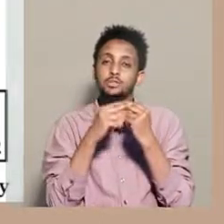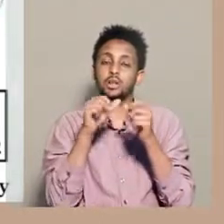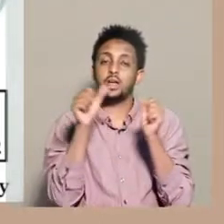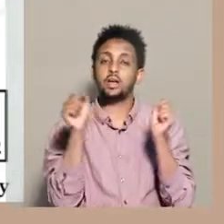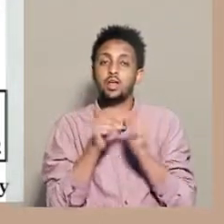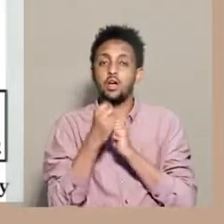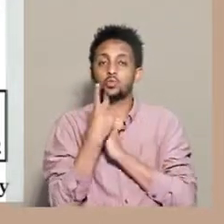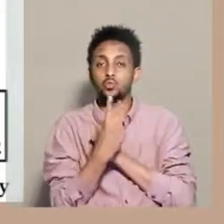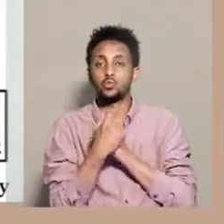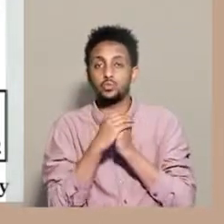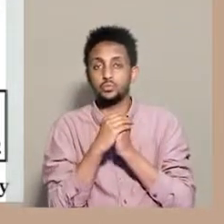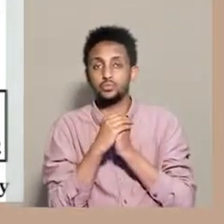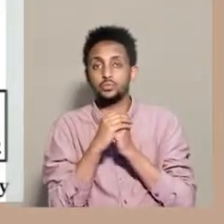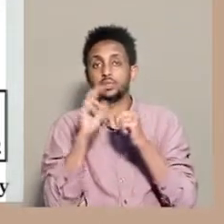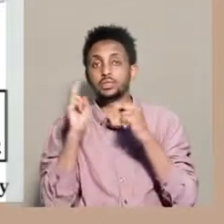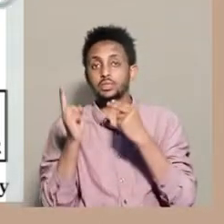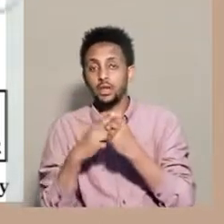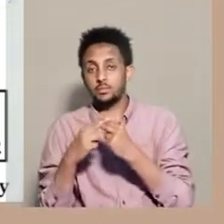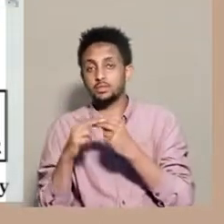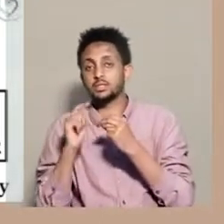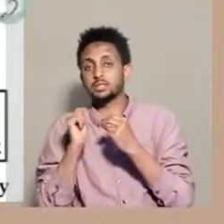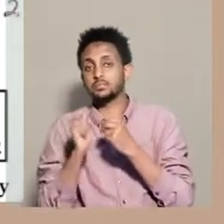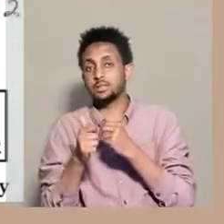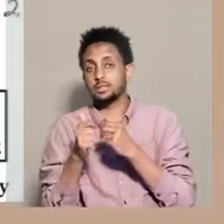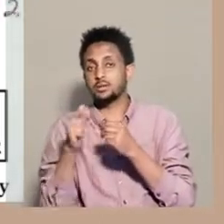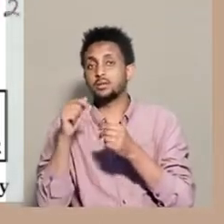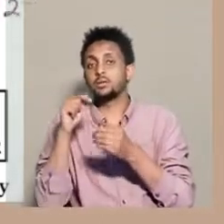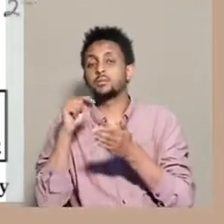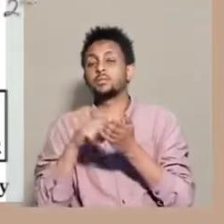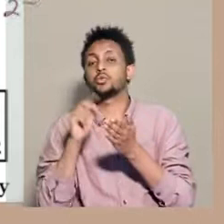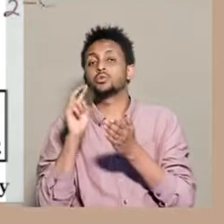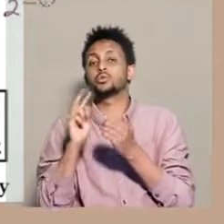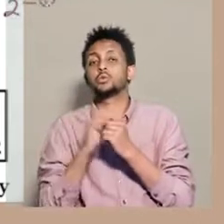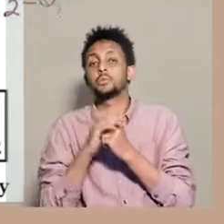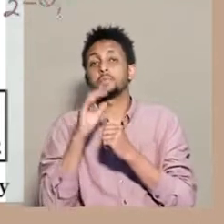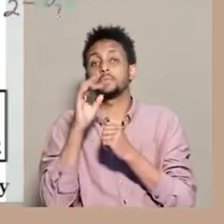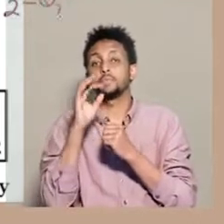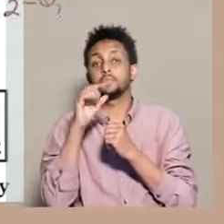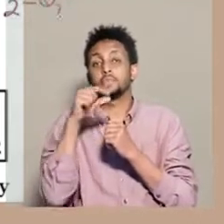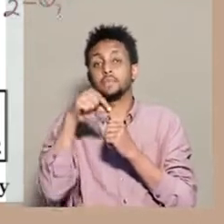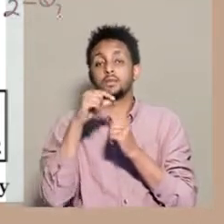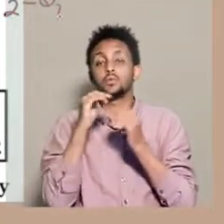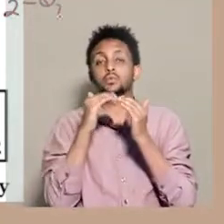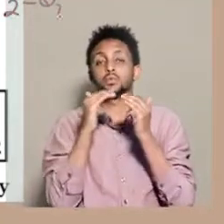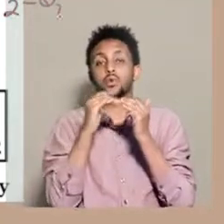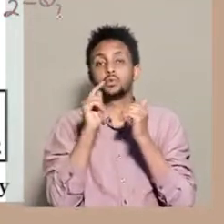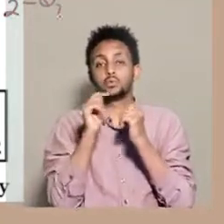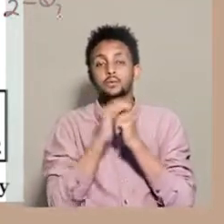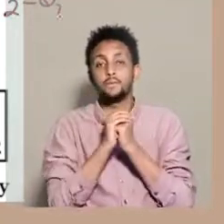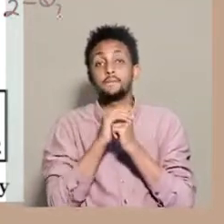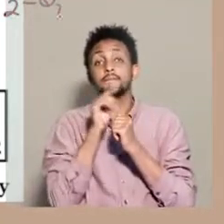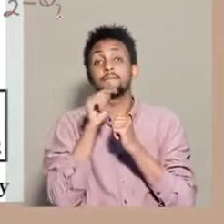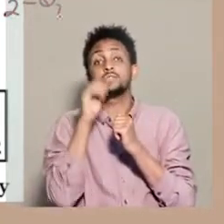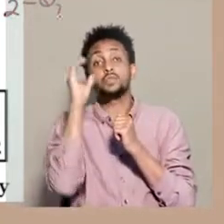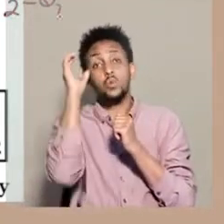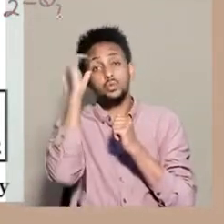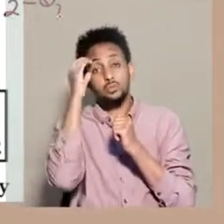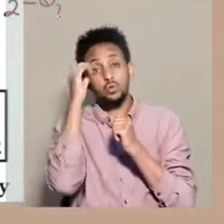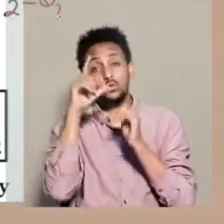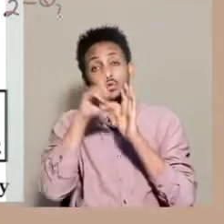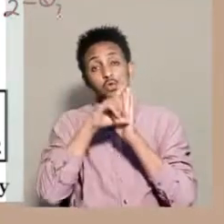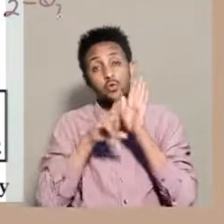area 2 times the speed at point 2. This is flow rate at section 2. From the concept of